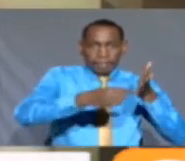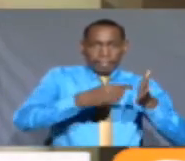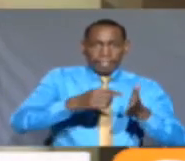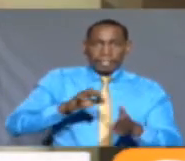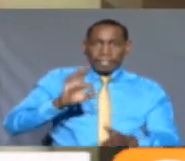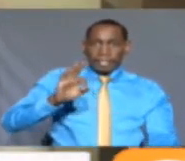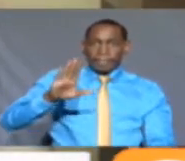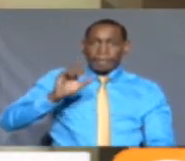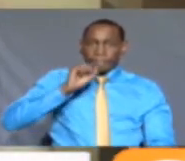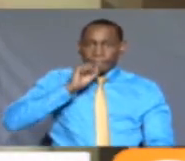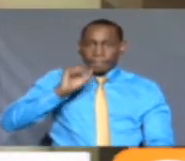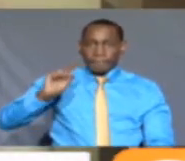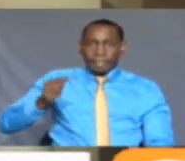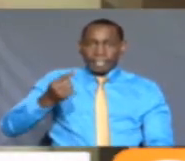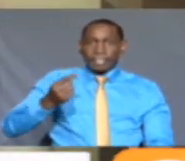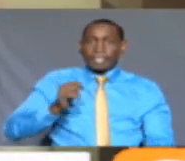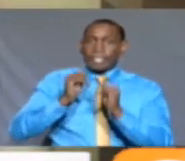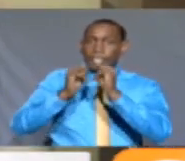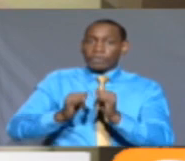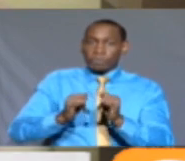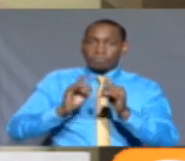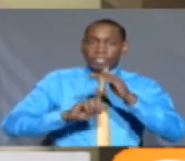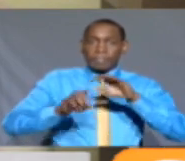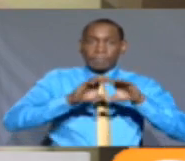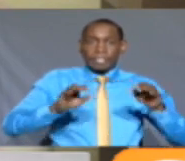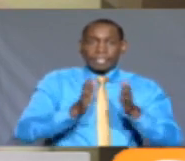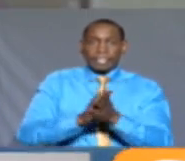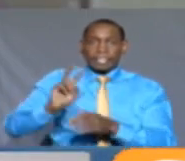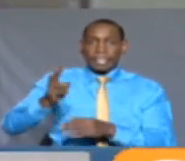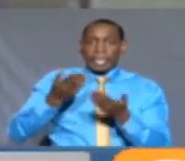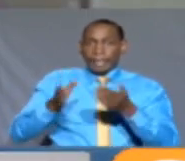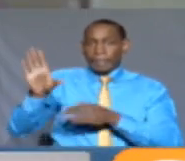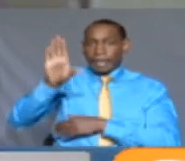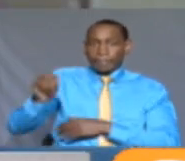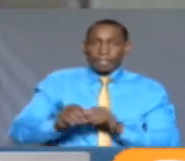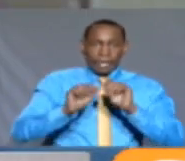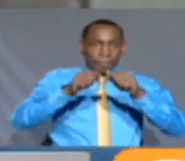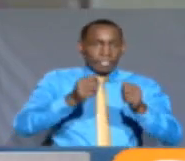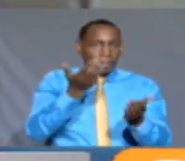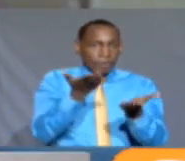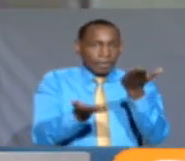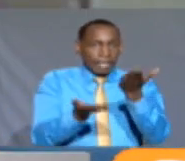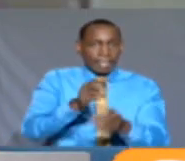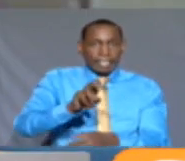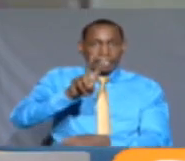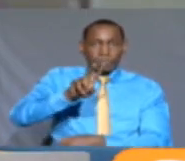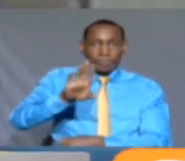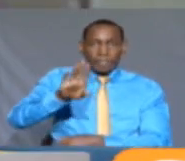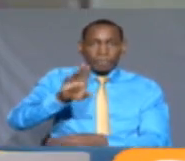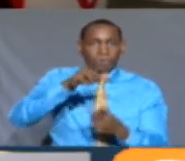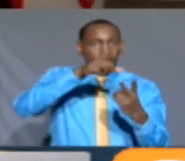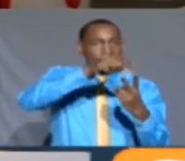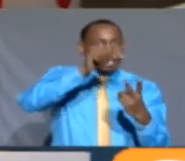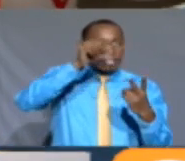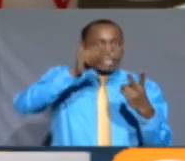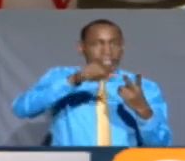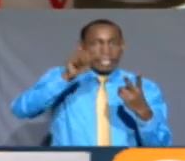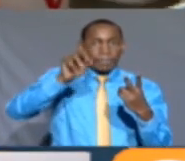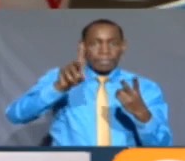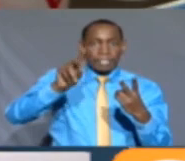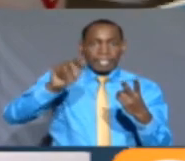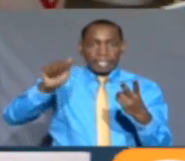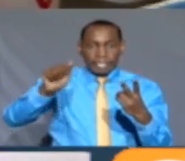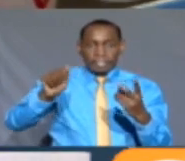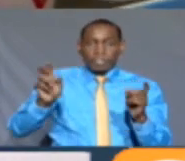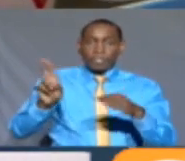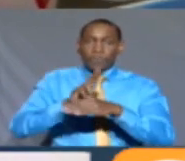Analyzer 3500, the latest in the market and the second in the continent, is able to analyze 24 DNA samples